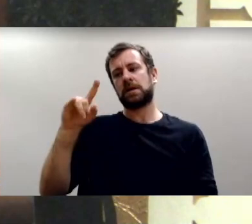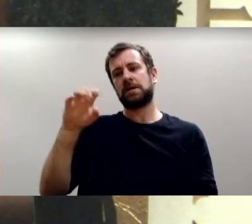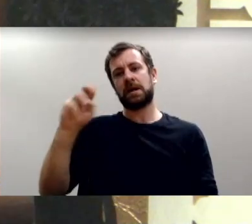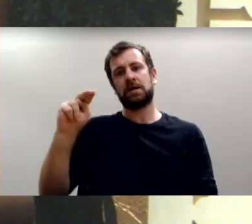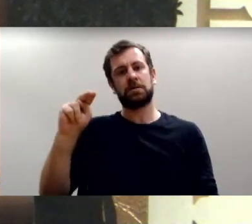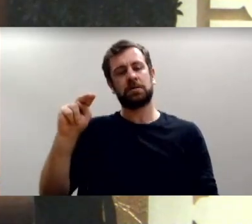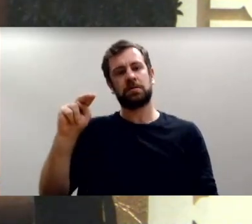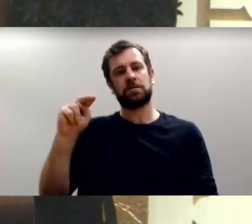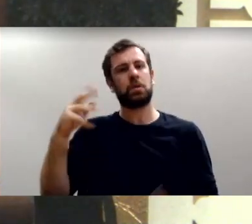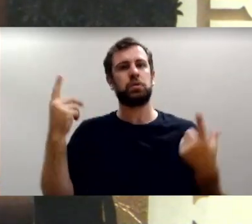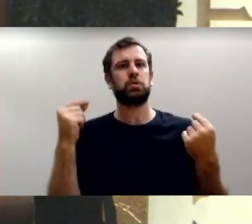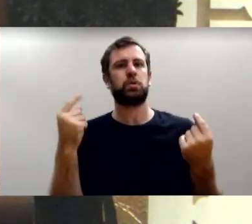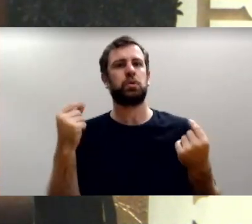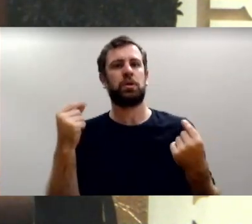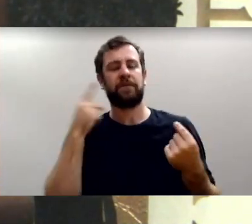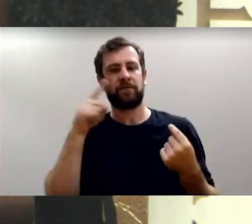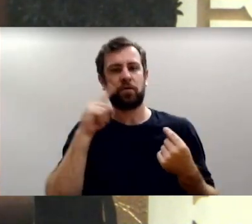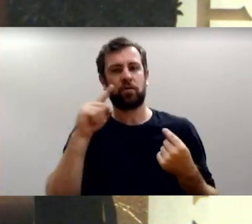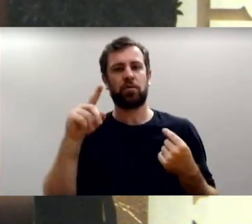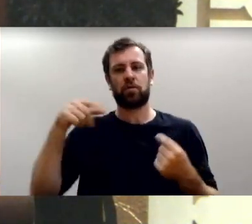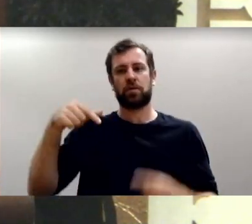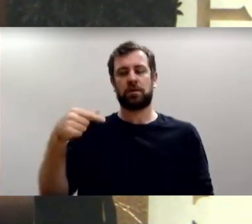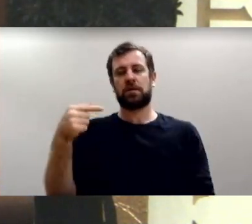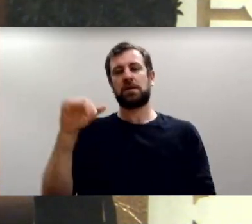What is to be done in qiyam?